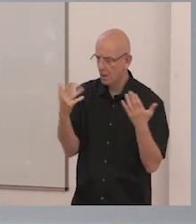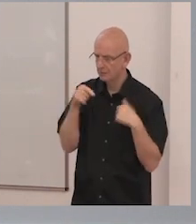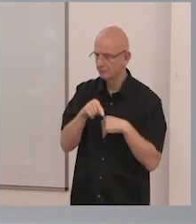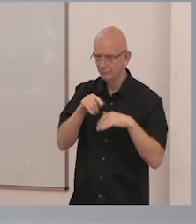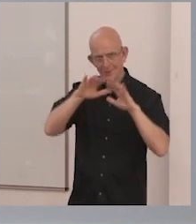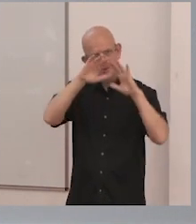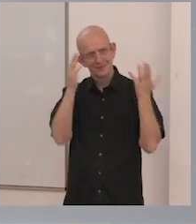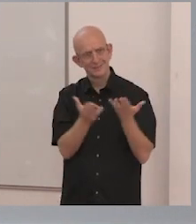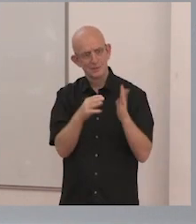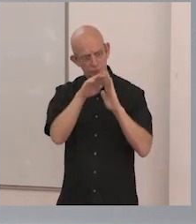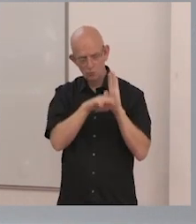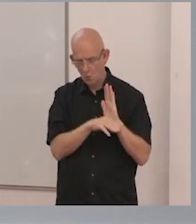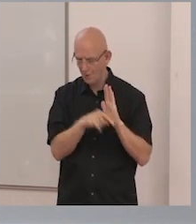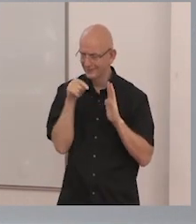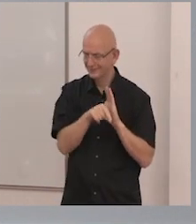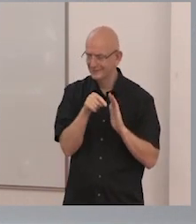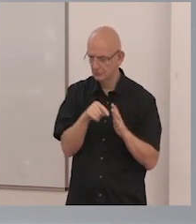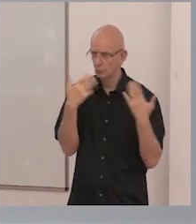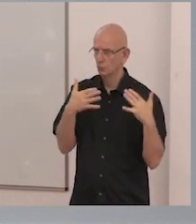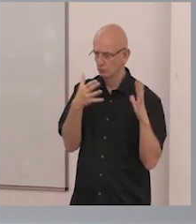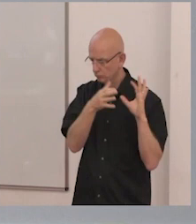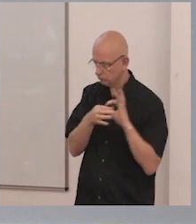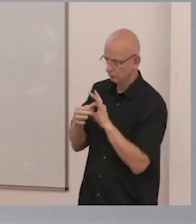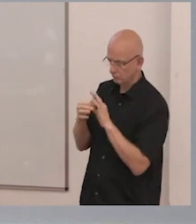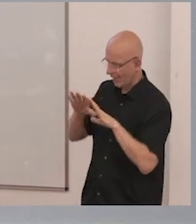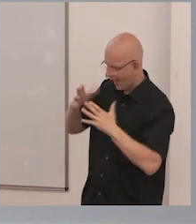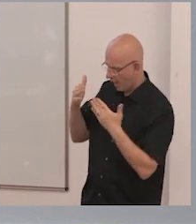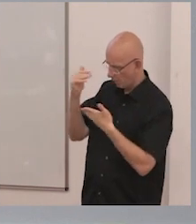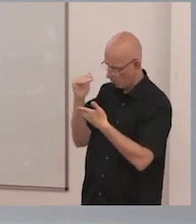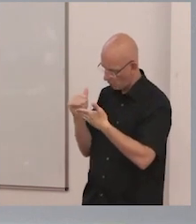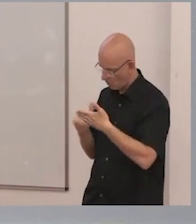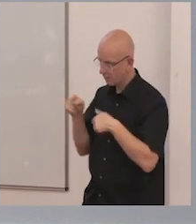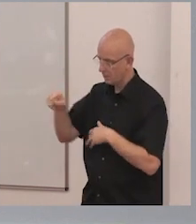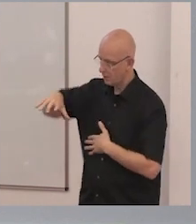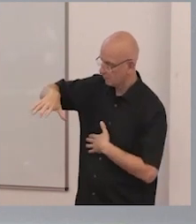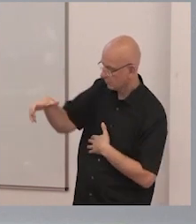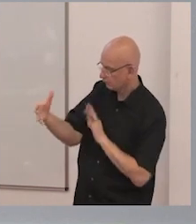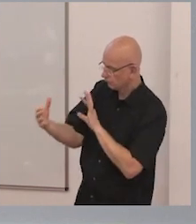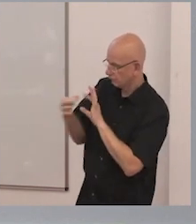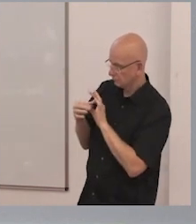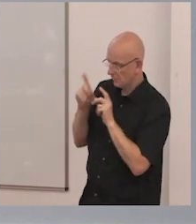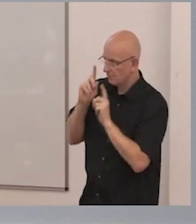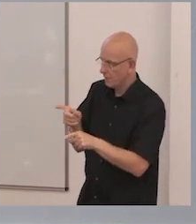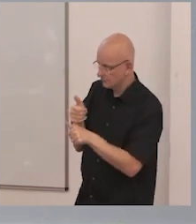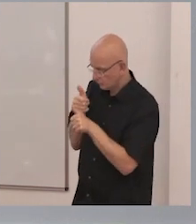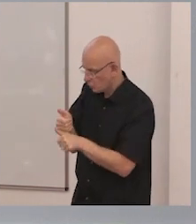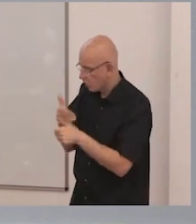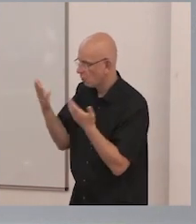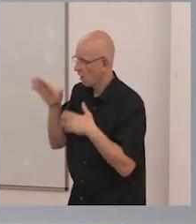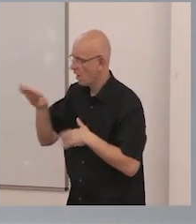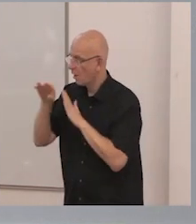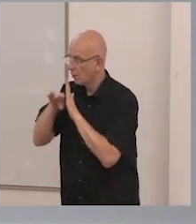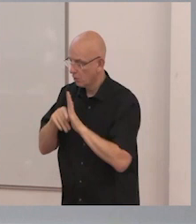take across law, policy, and practice. That's why it's important to look critically at